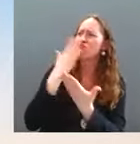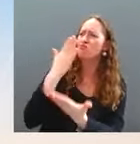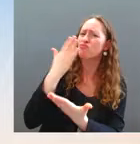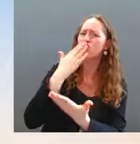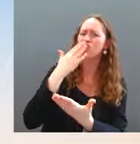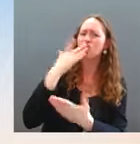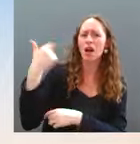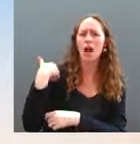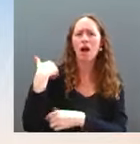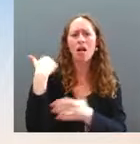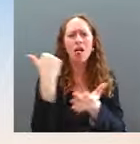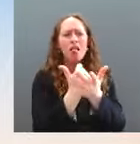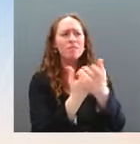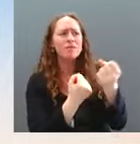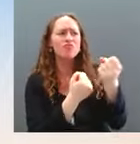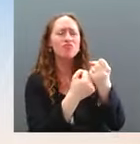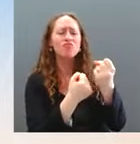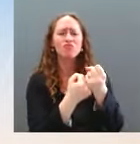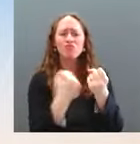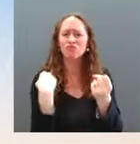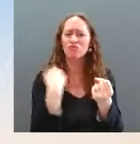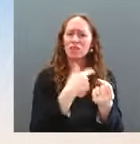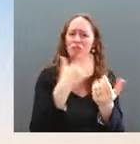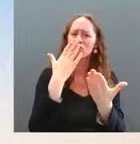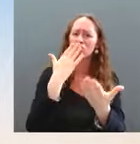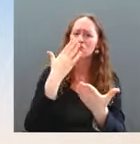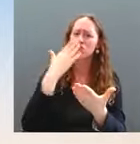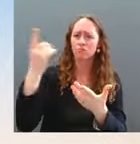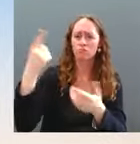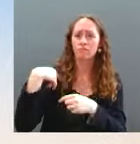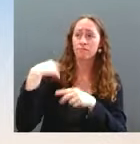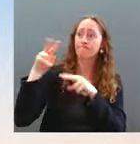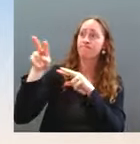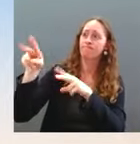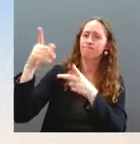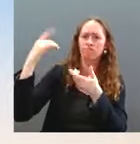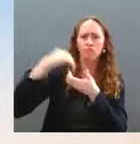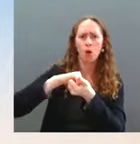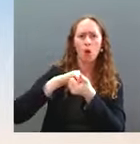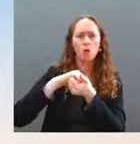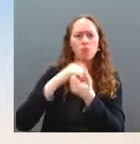and they are an important partner and continue to be. And my second question, it goes back to